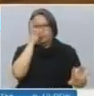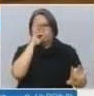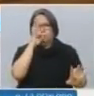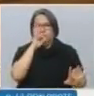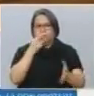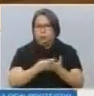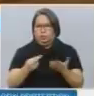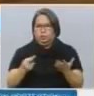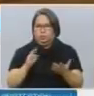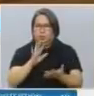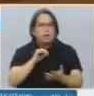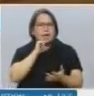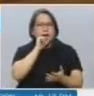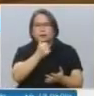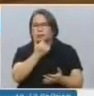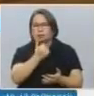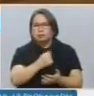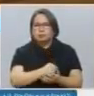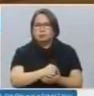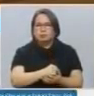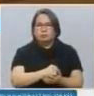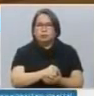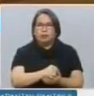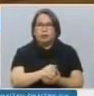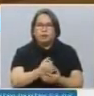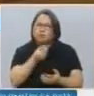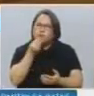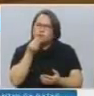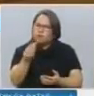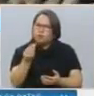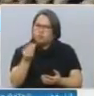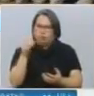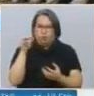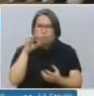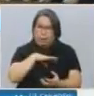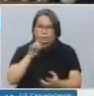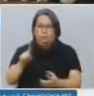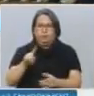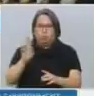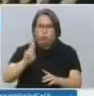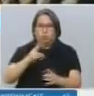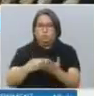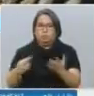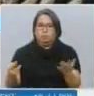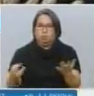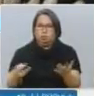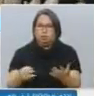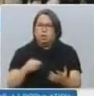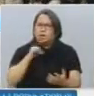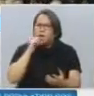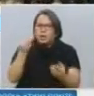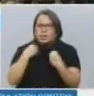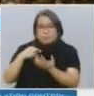people, not just a select few. Do not just give me